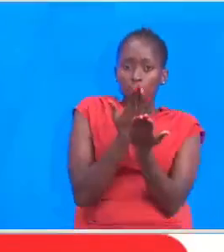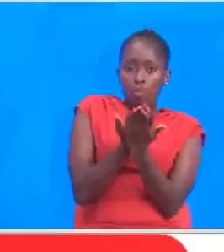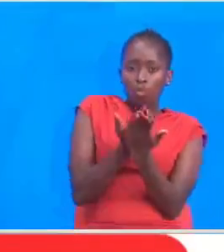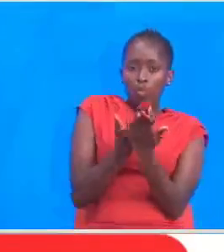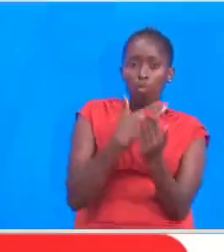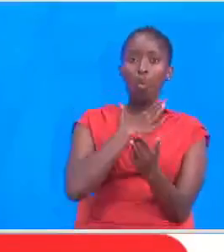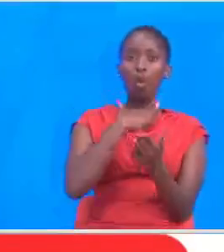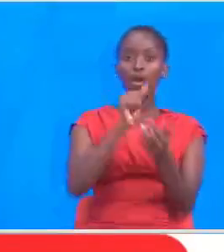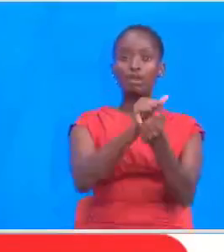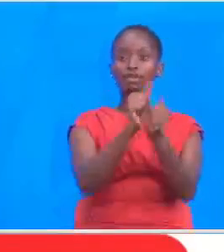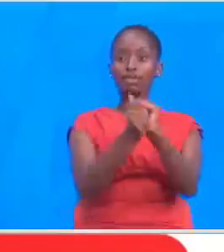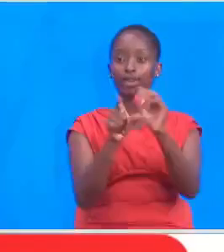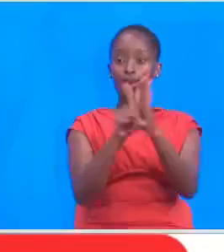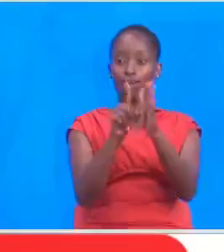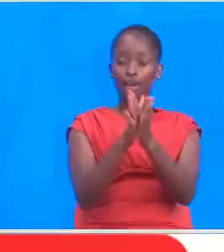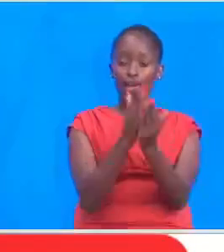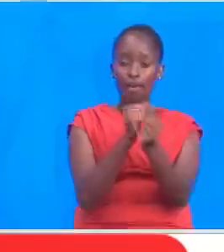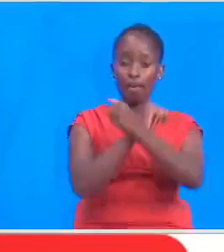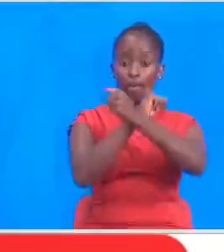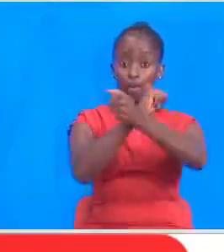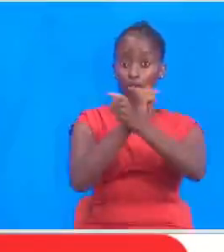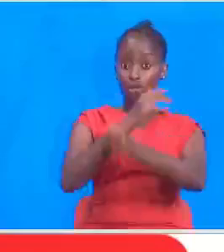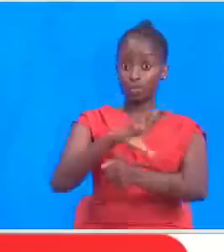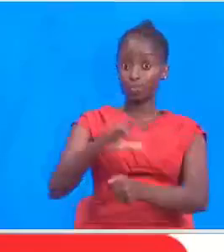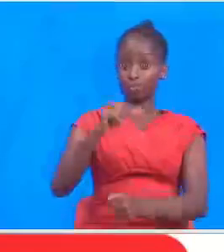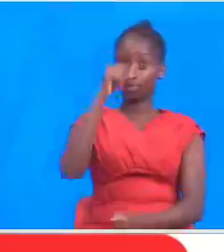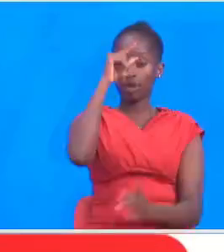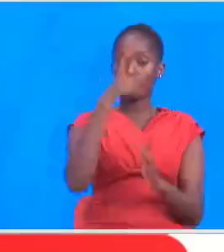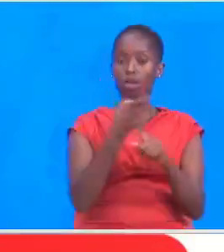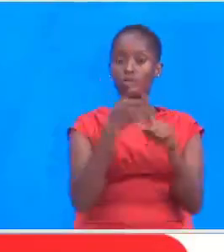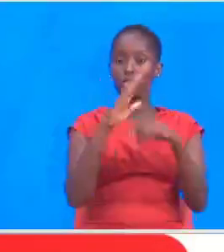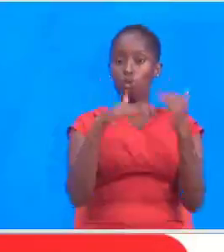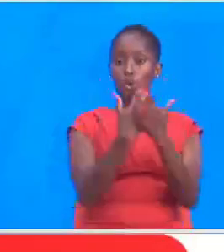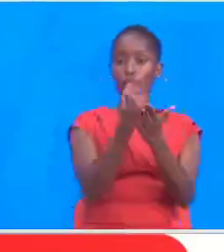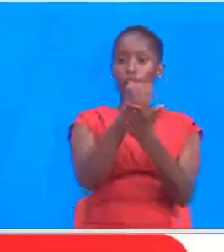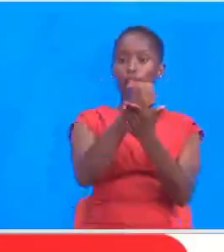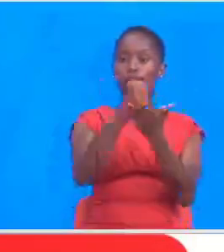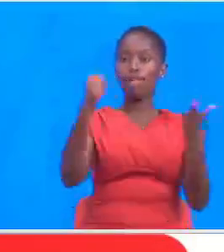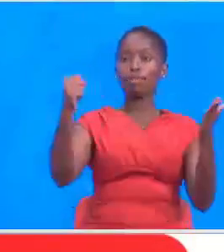law and protect county governors from abuse of impeachment law.